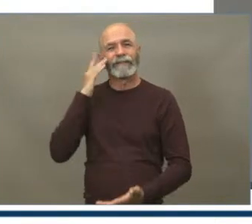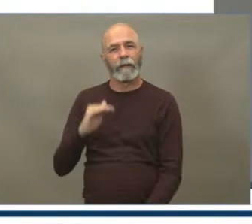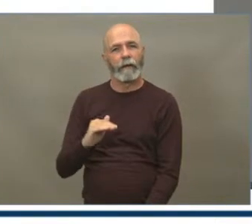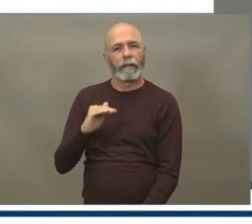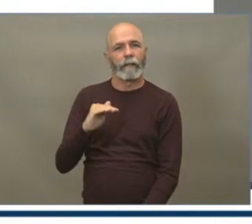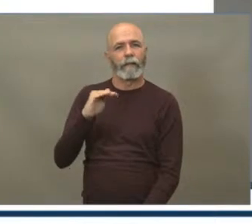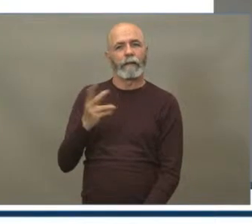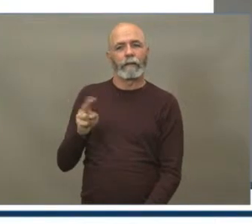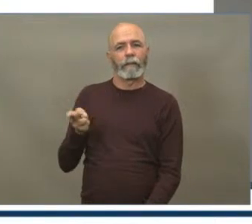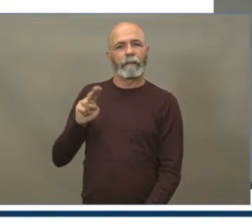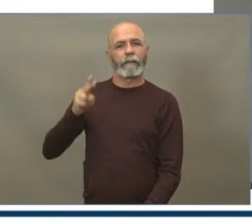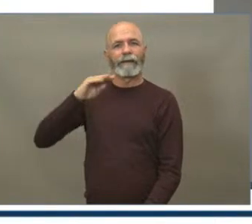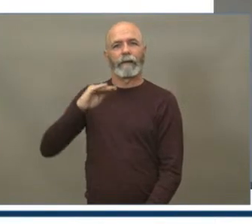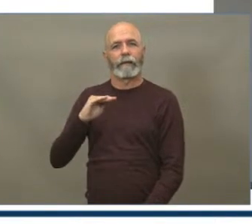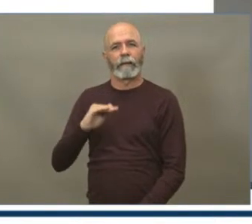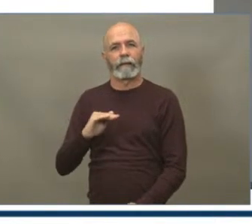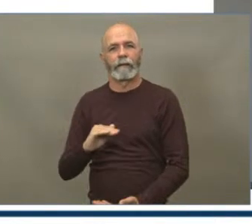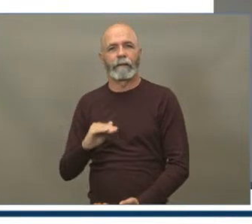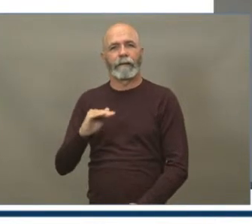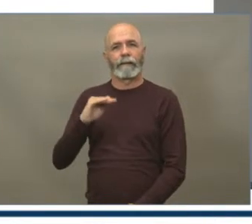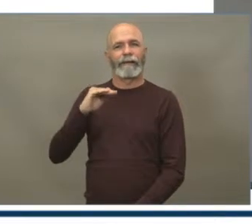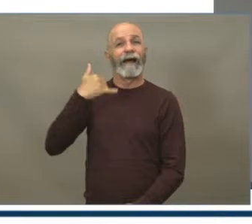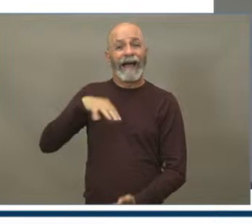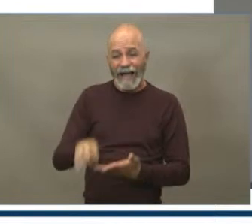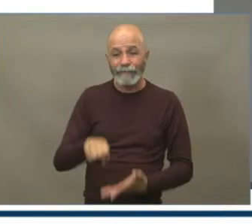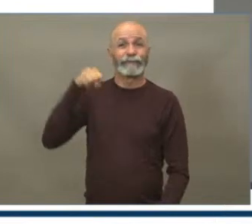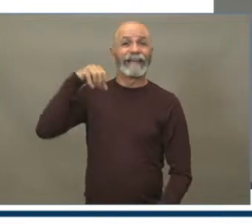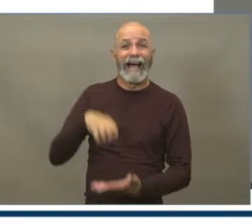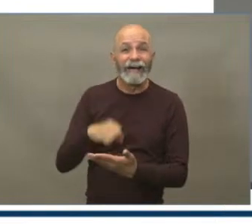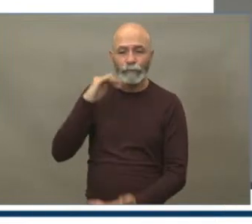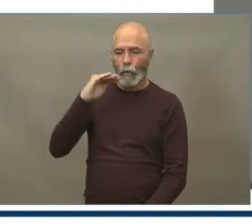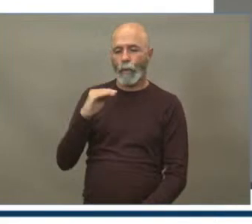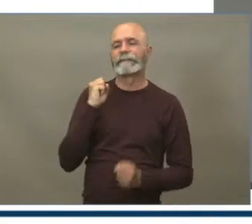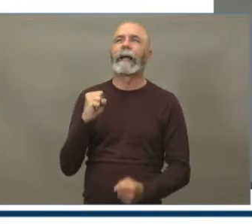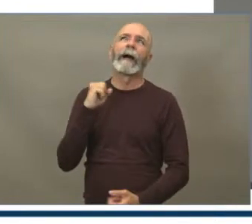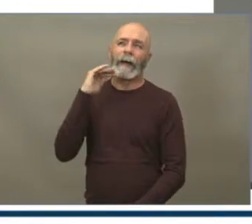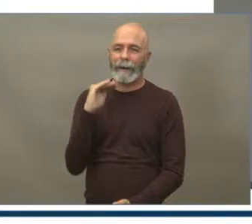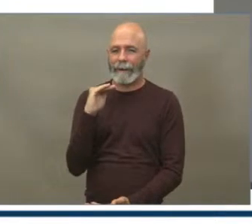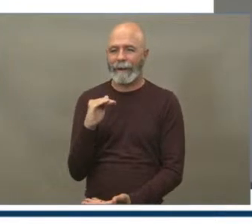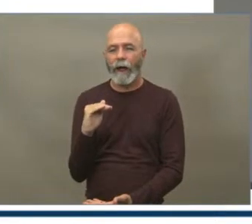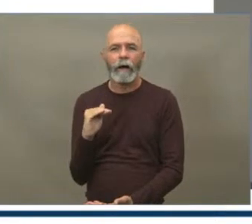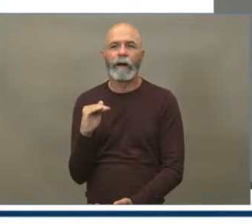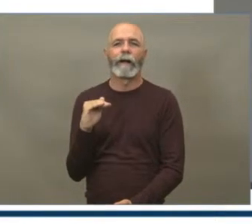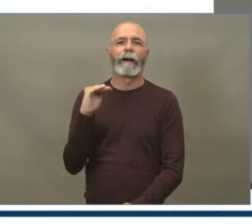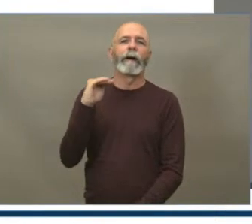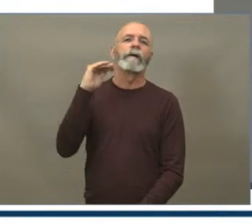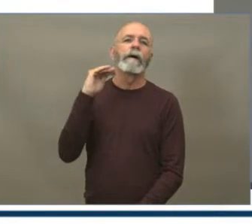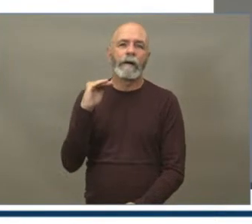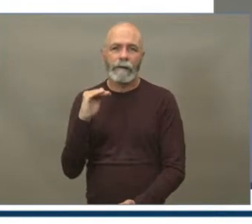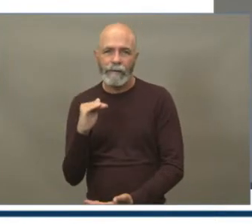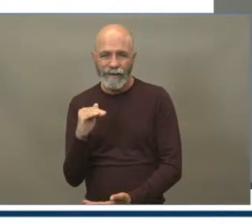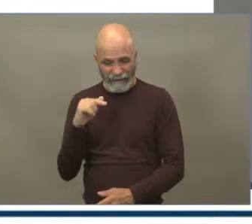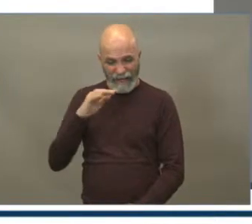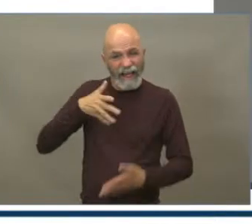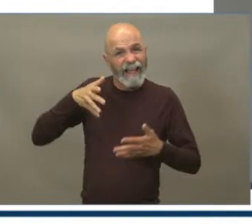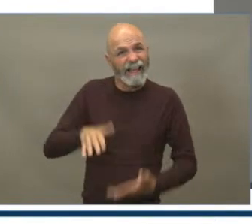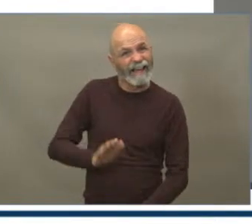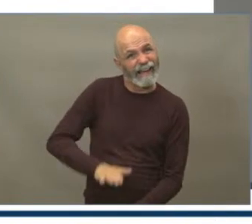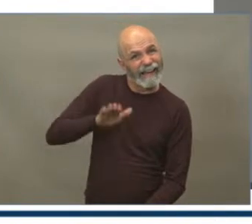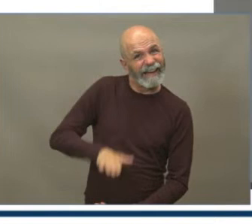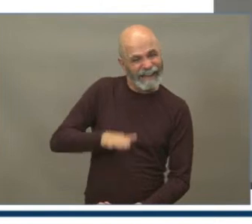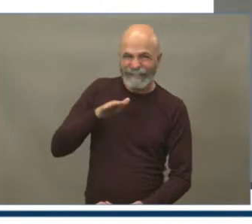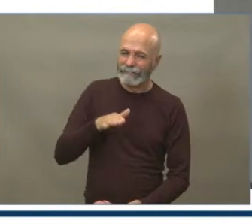up. But we're pulling a lot more out than is new ones coming in. So the overall, at the end of each day, it's lower than it was